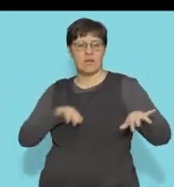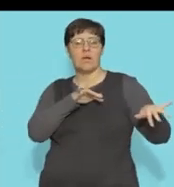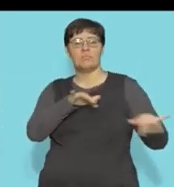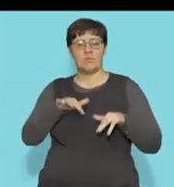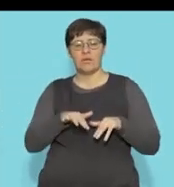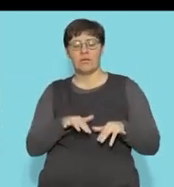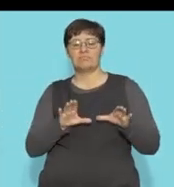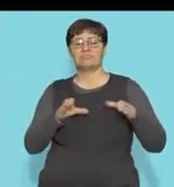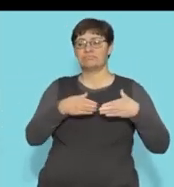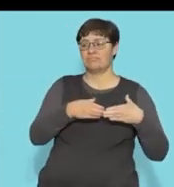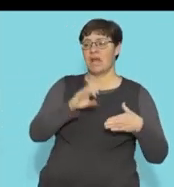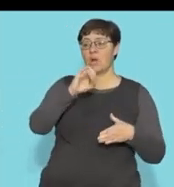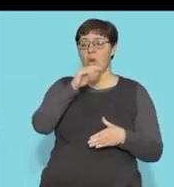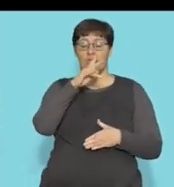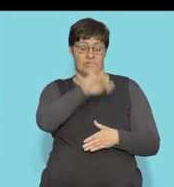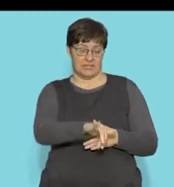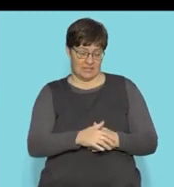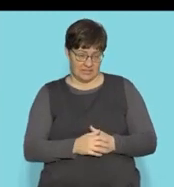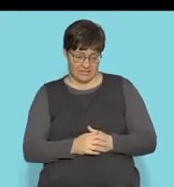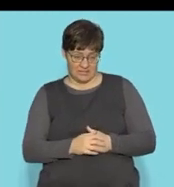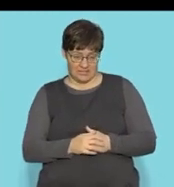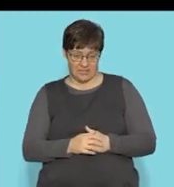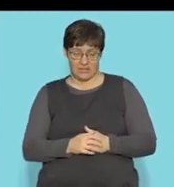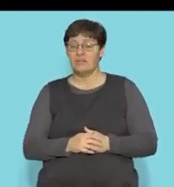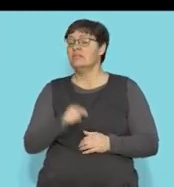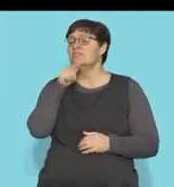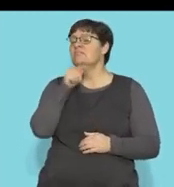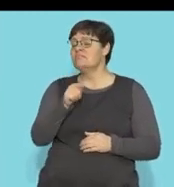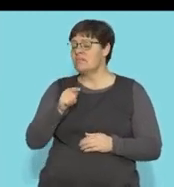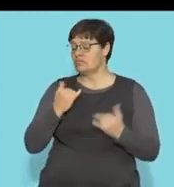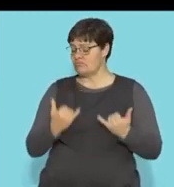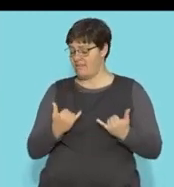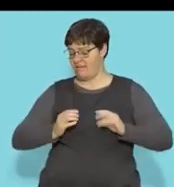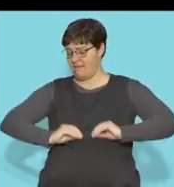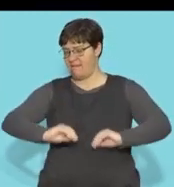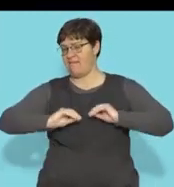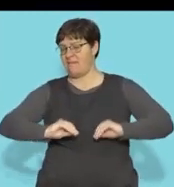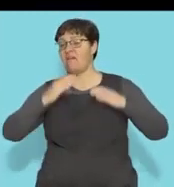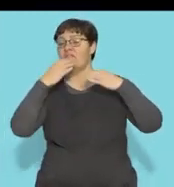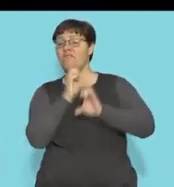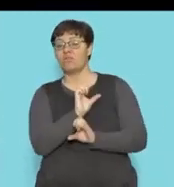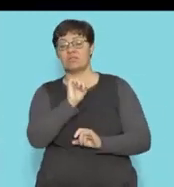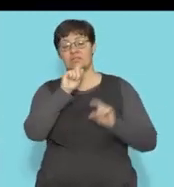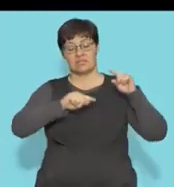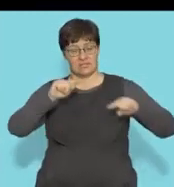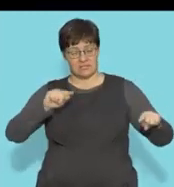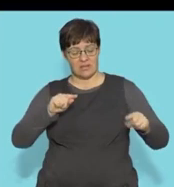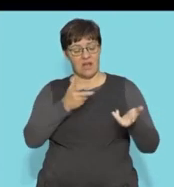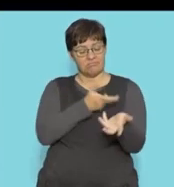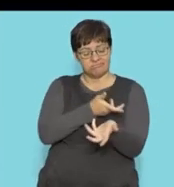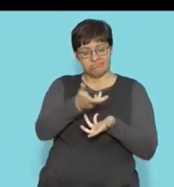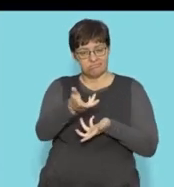aspects of population ecology, this particular lesson is going to focus on the various